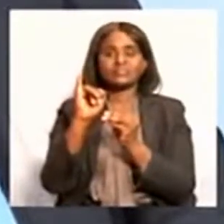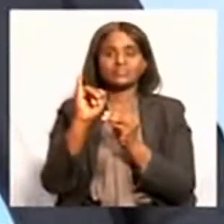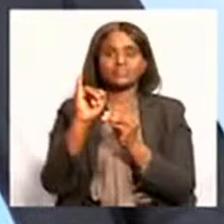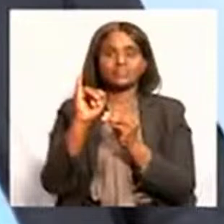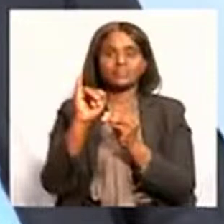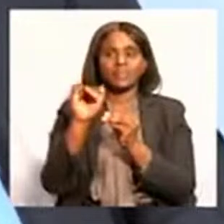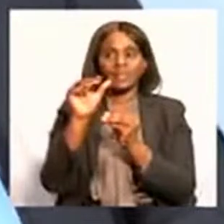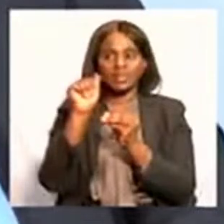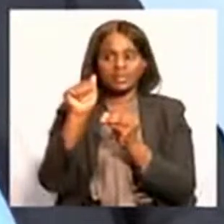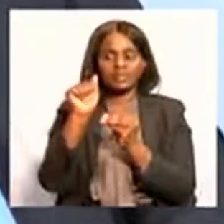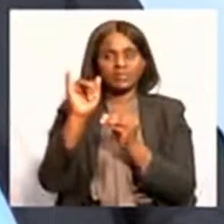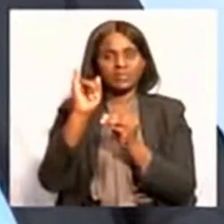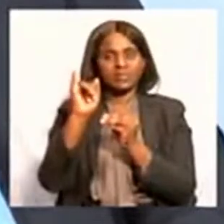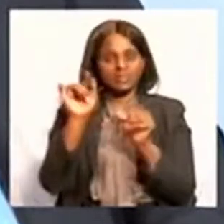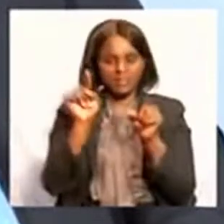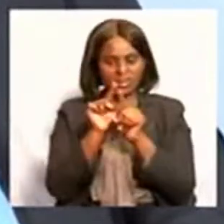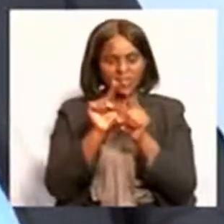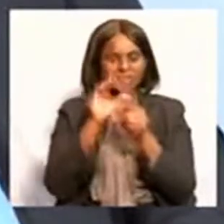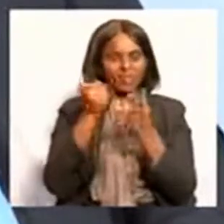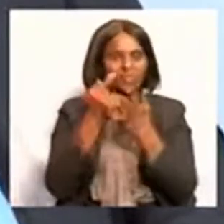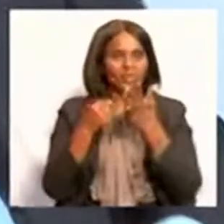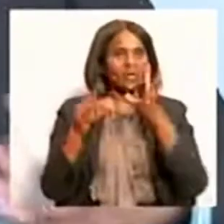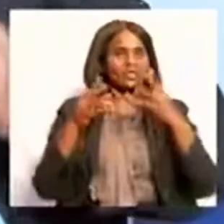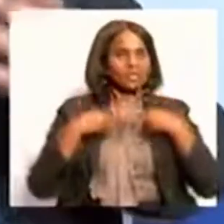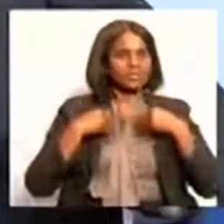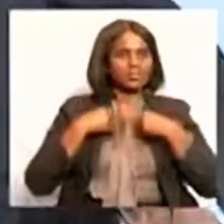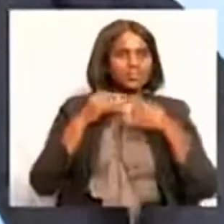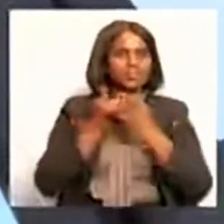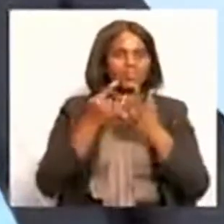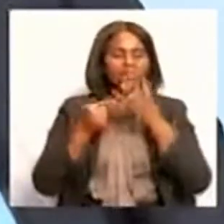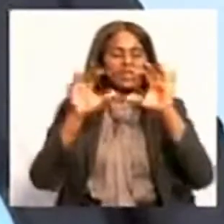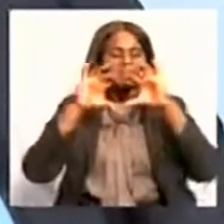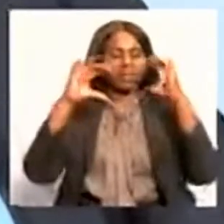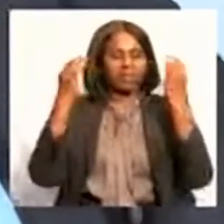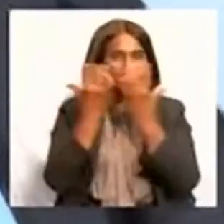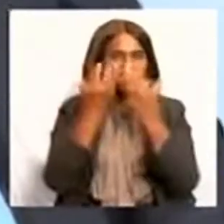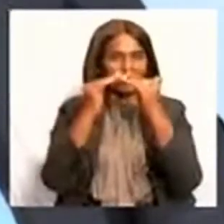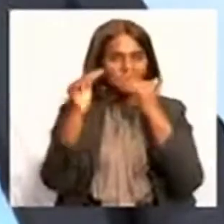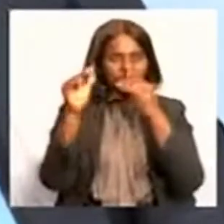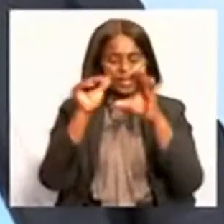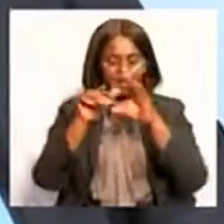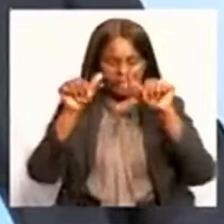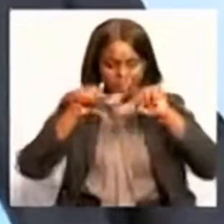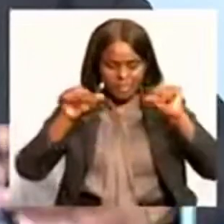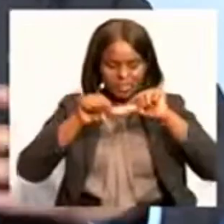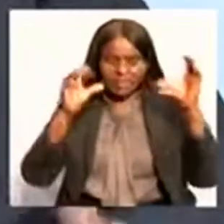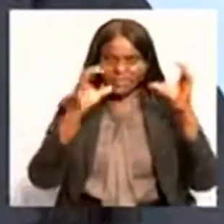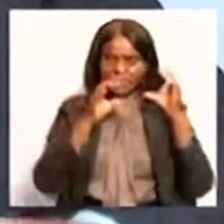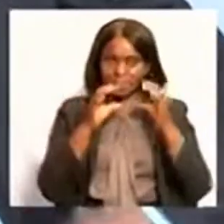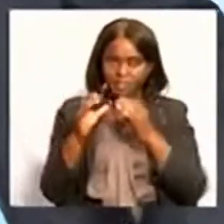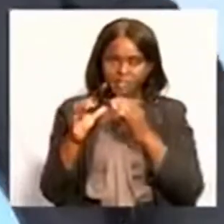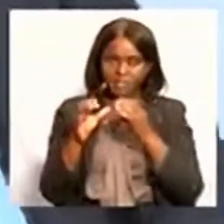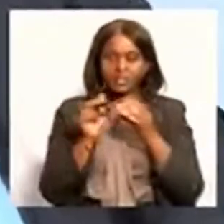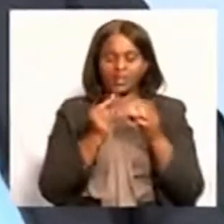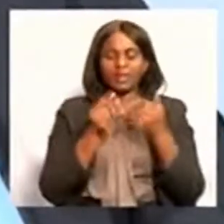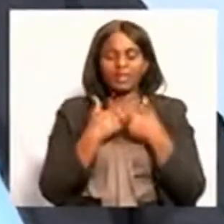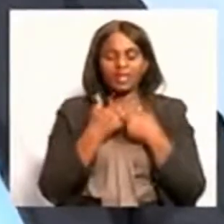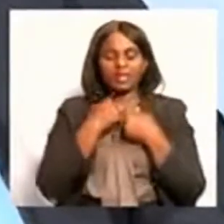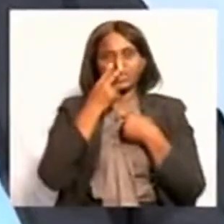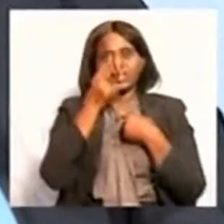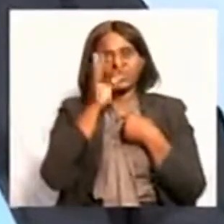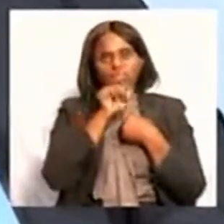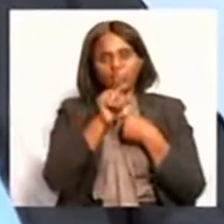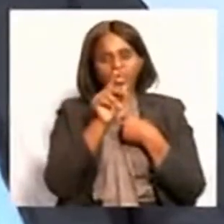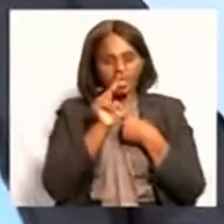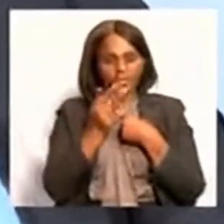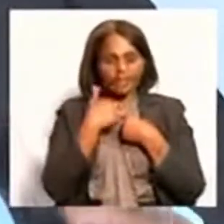our audit clients are also adopting that technology. So at a global level, in the auditing community, we are also seeing how, we